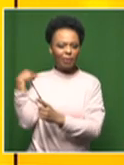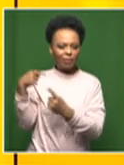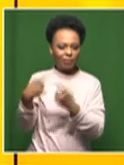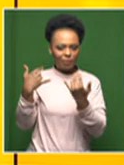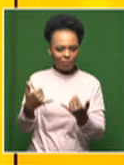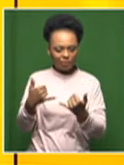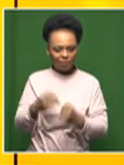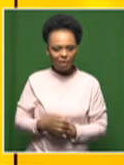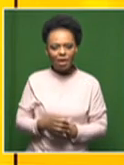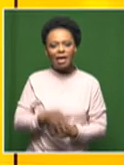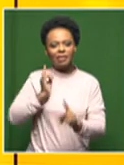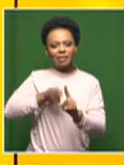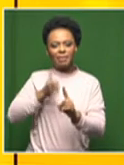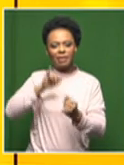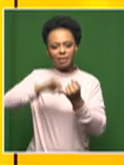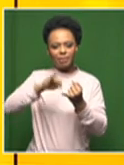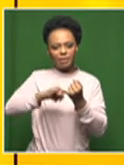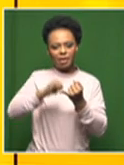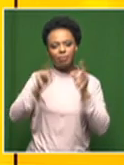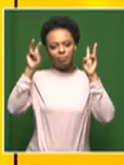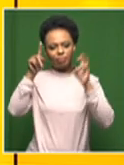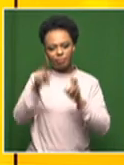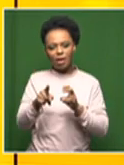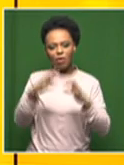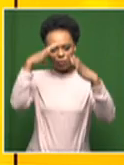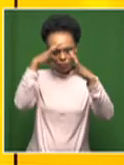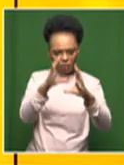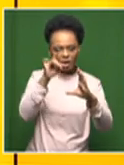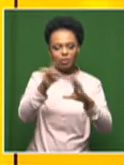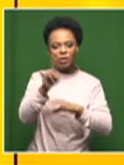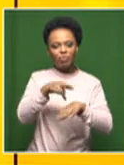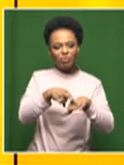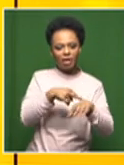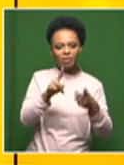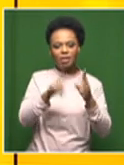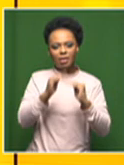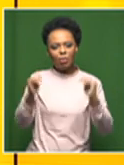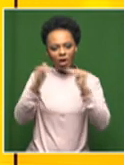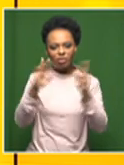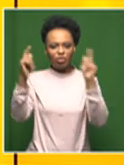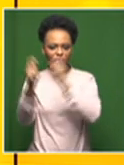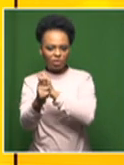her cross-discipline subject matter with special focus on race, this democracy,